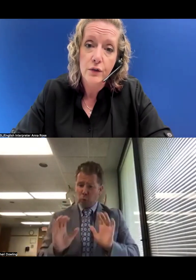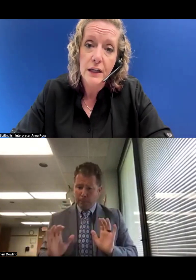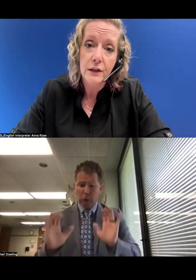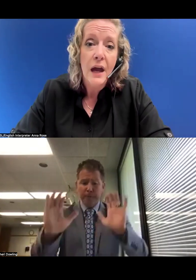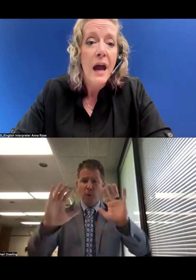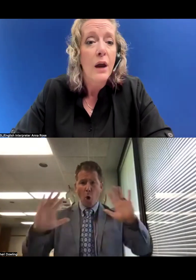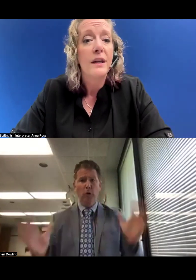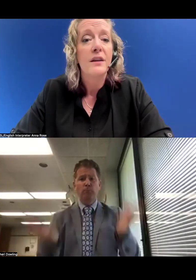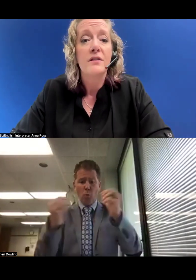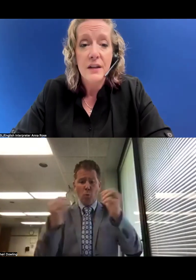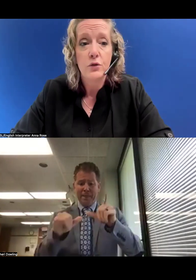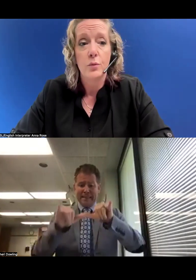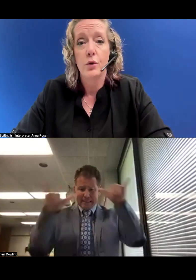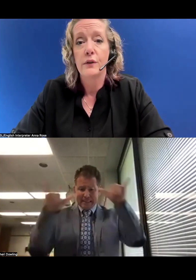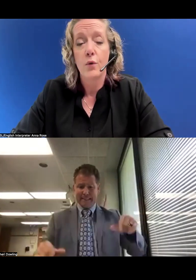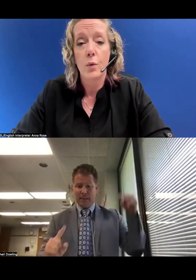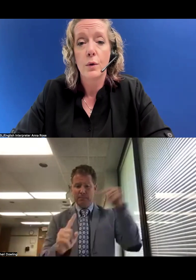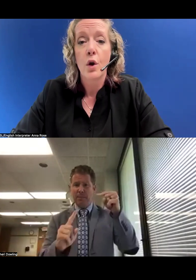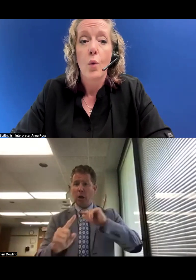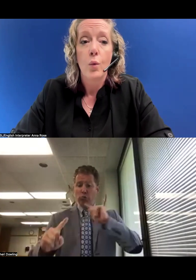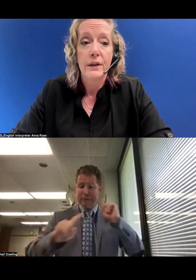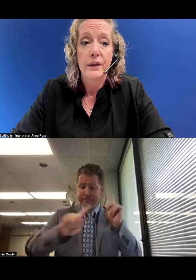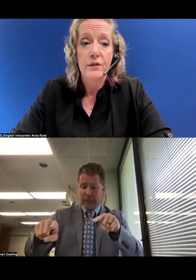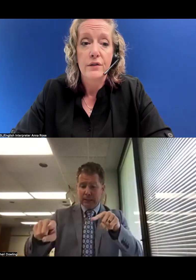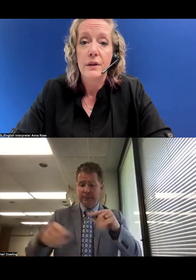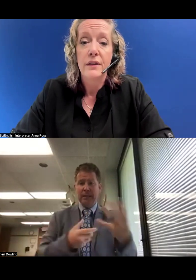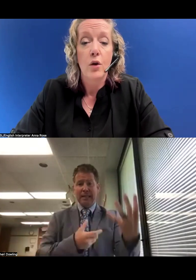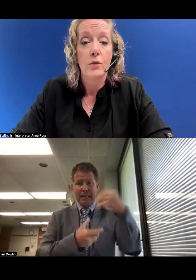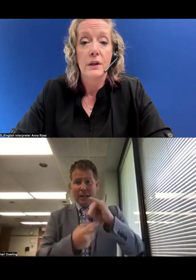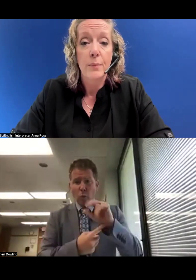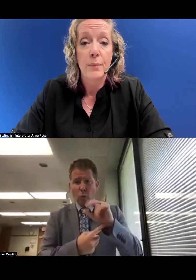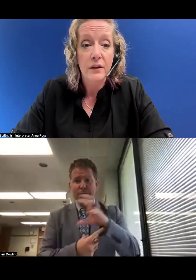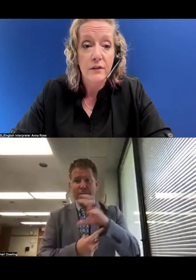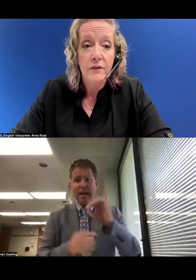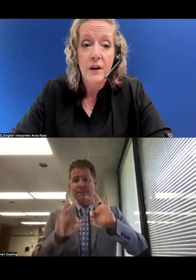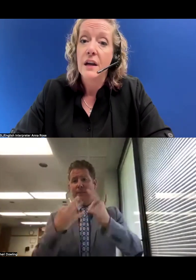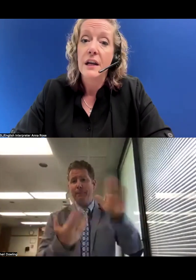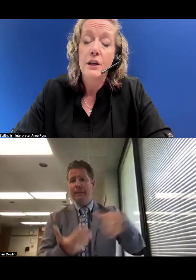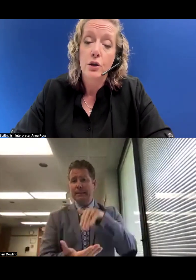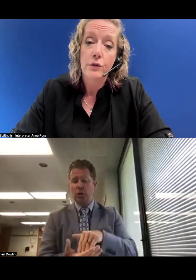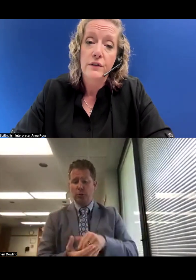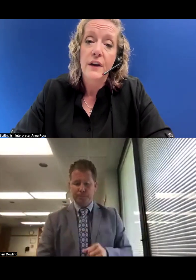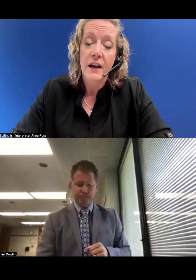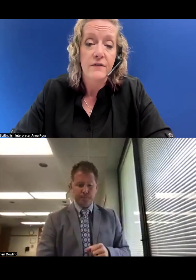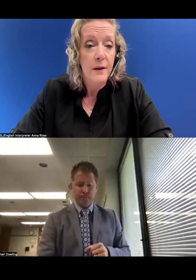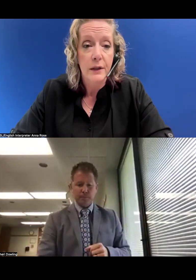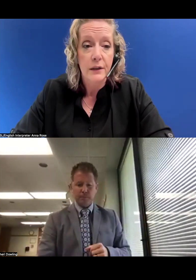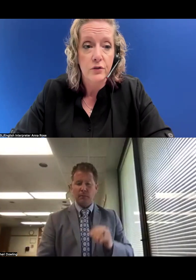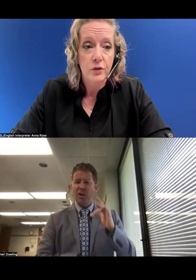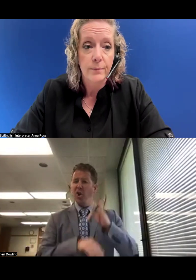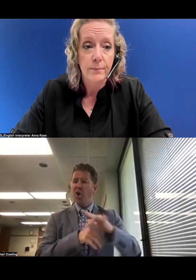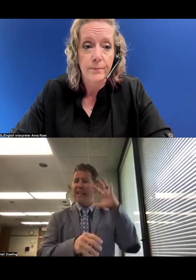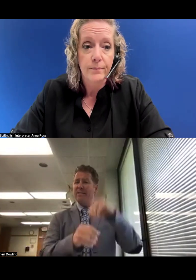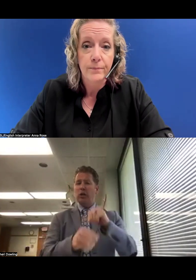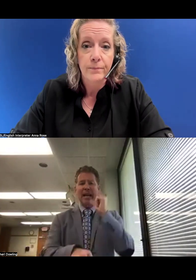intervention screenings, and we continue to push forward with systems that are responsive, inclusive, and